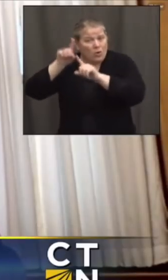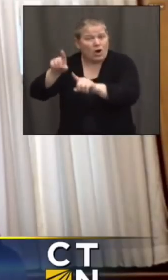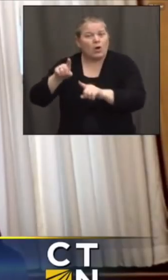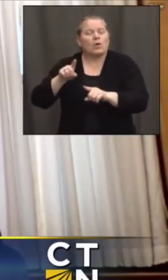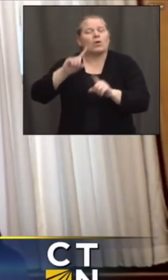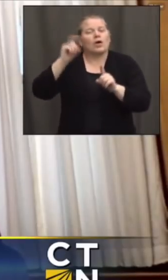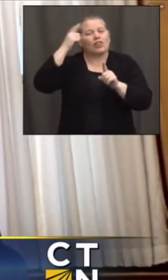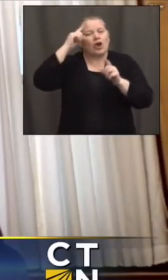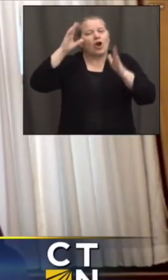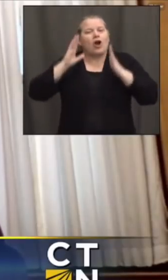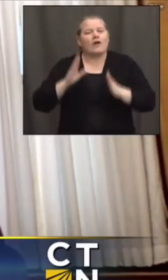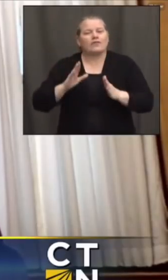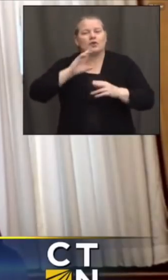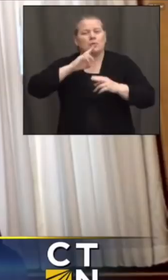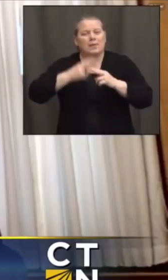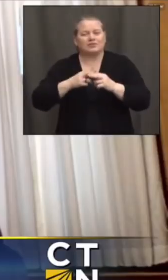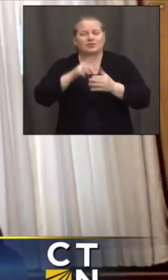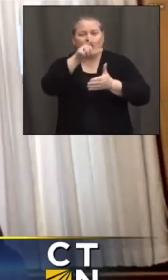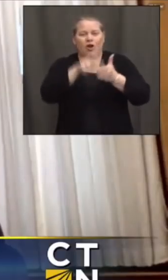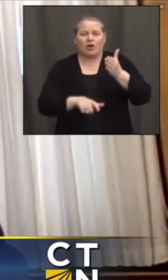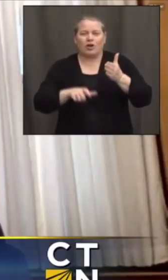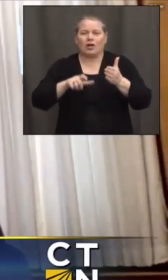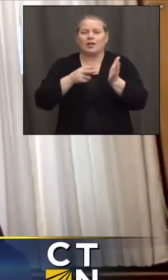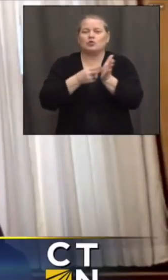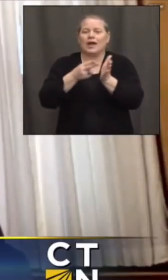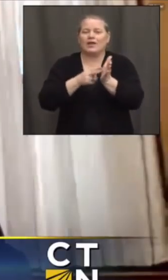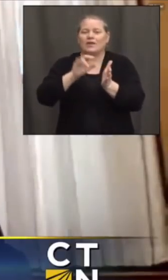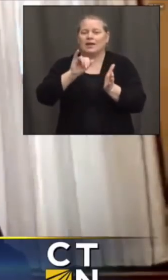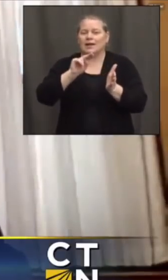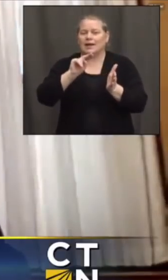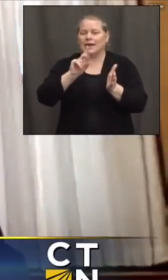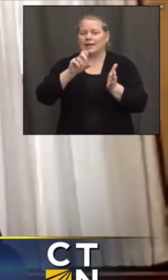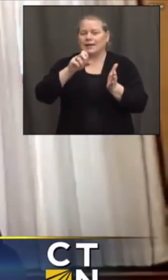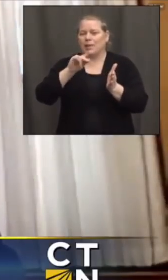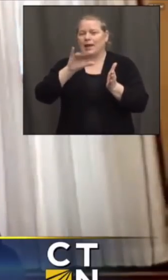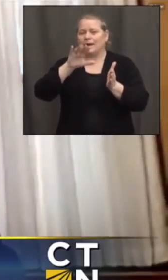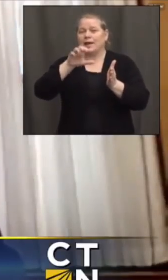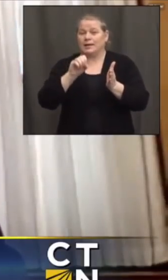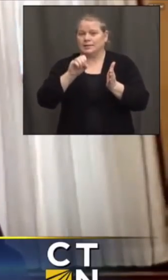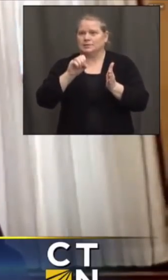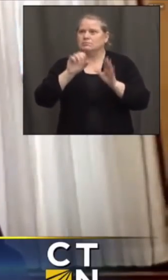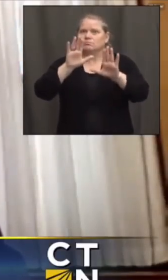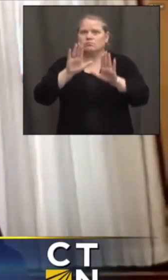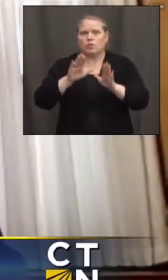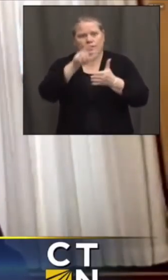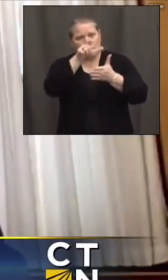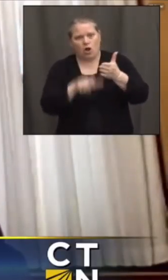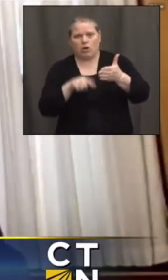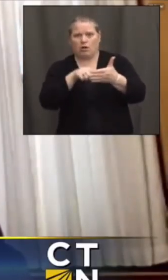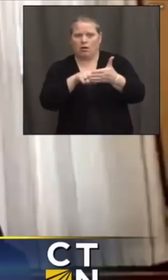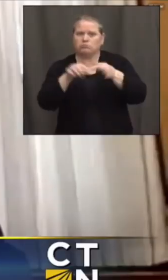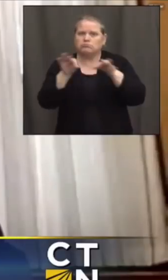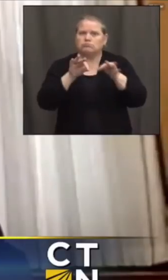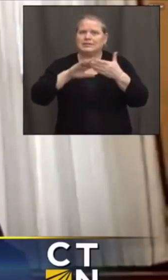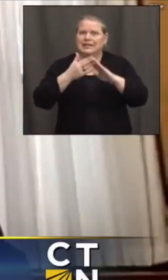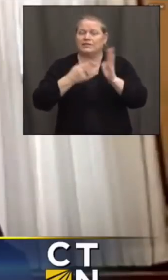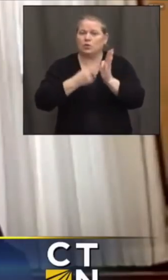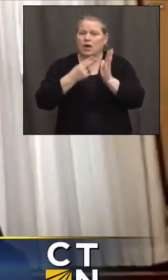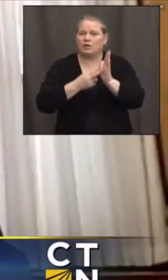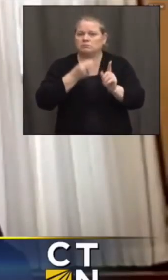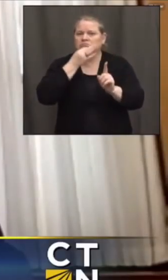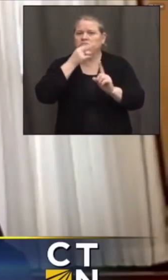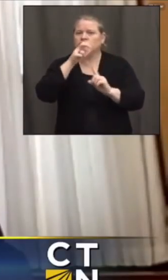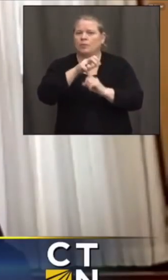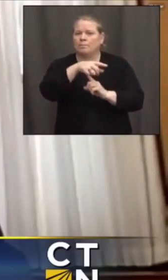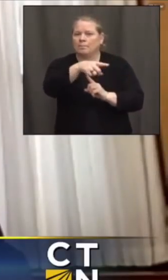referenced in the New Haven Independent. It's a great kind of case study of how the city of New Haven is doing this really well. And that's really